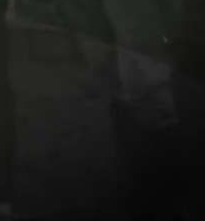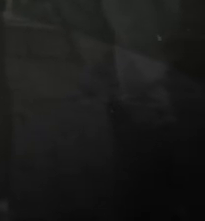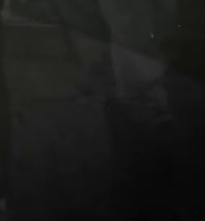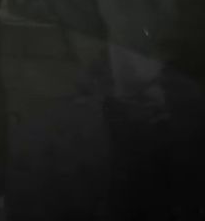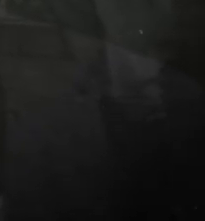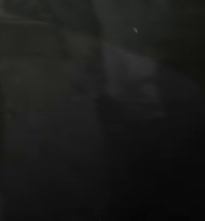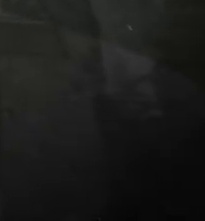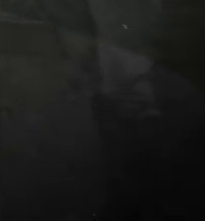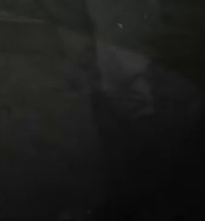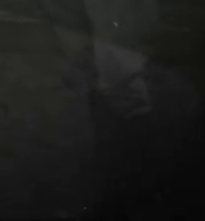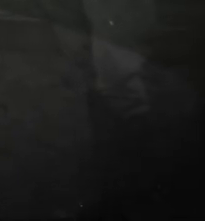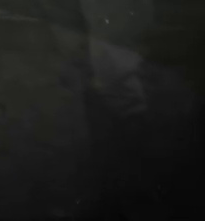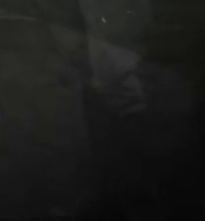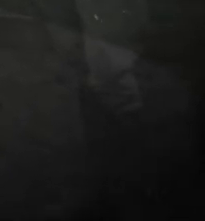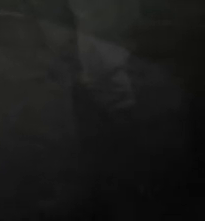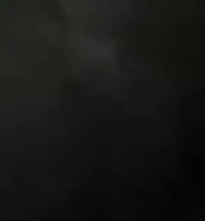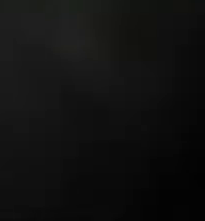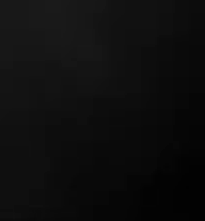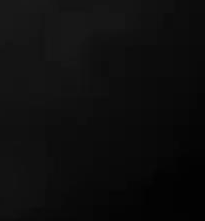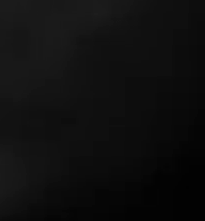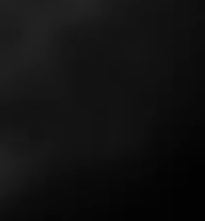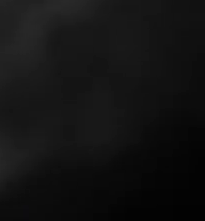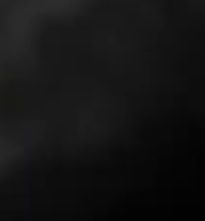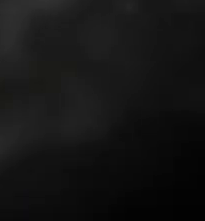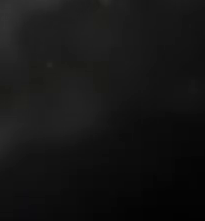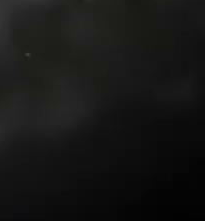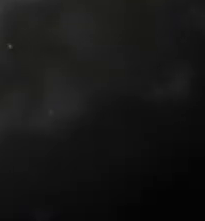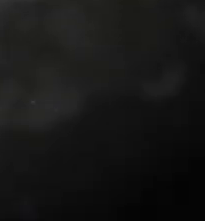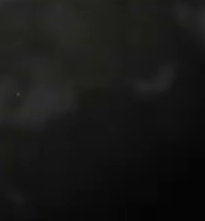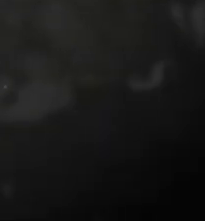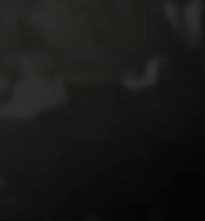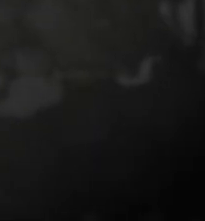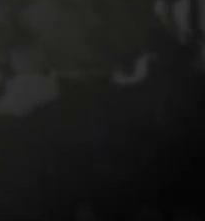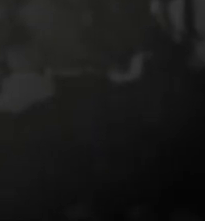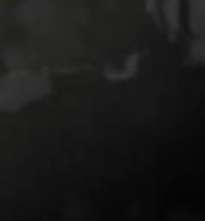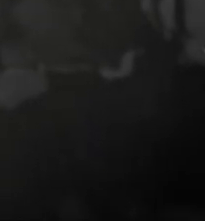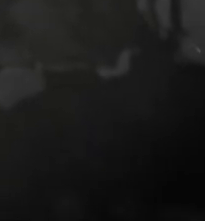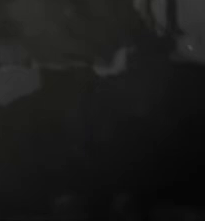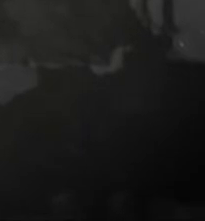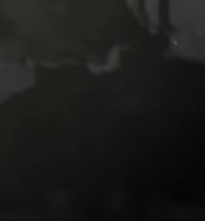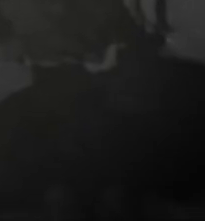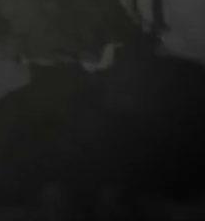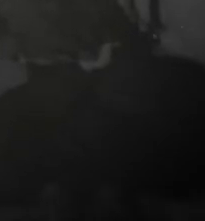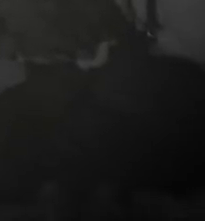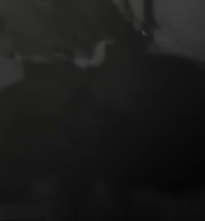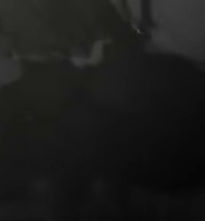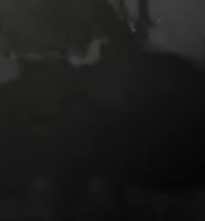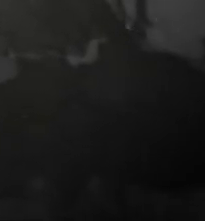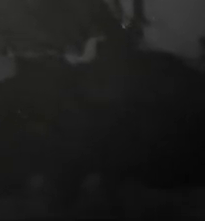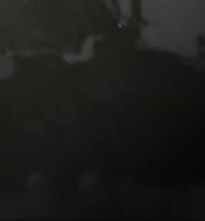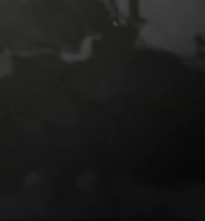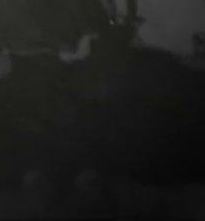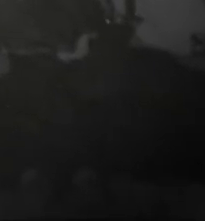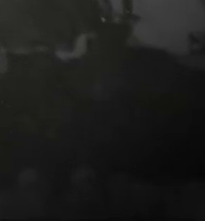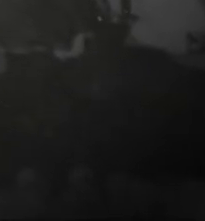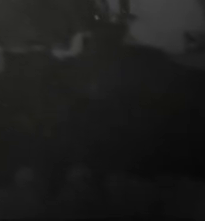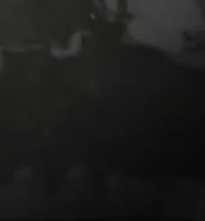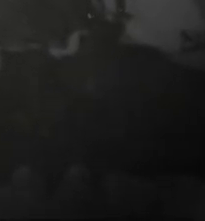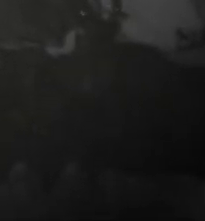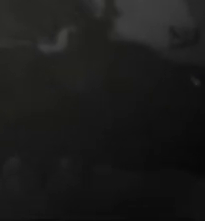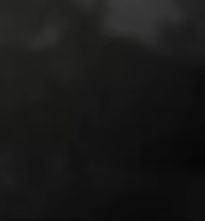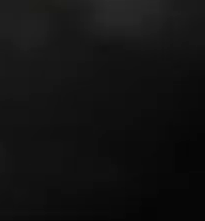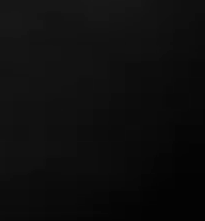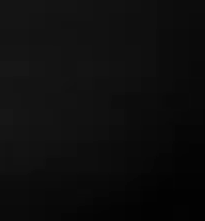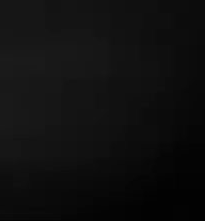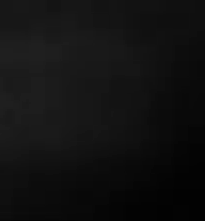The SLC Group, the founder of SLC Agrícola, is a pioneer in the manufacturing of ag machines